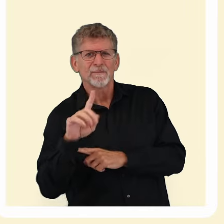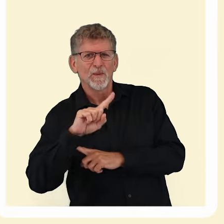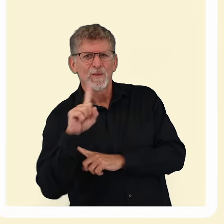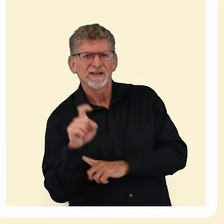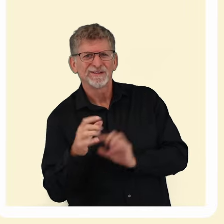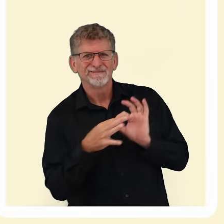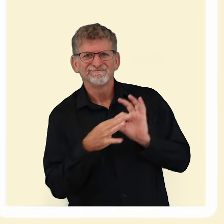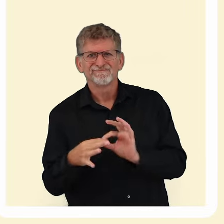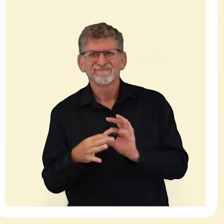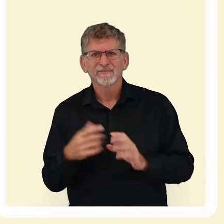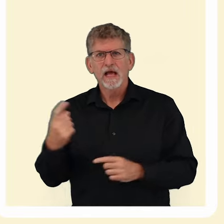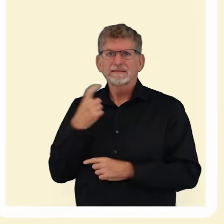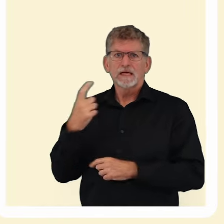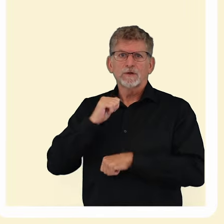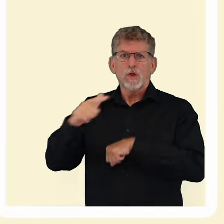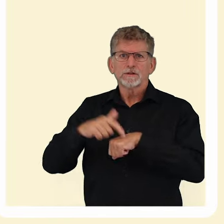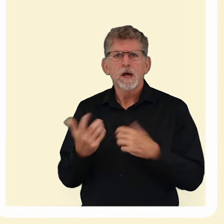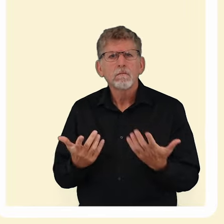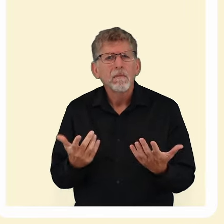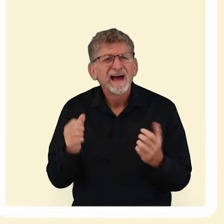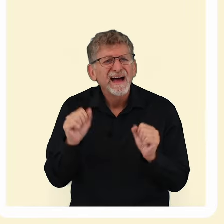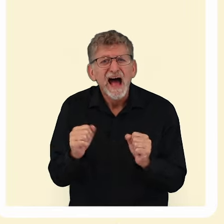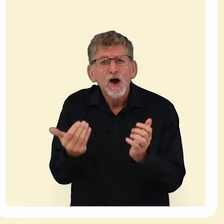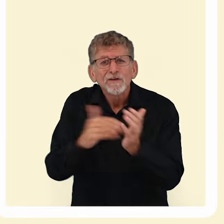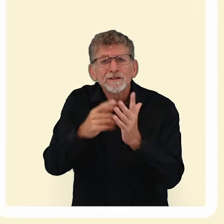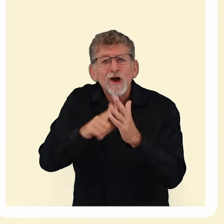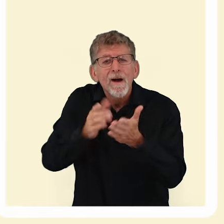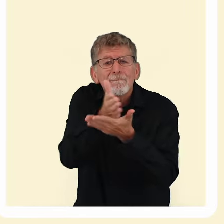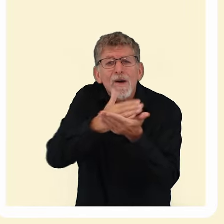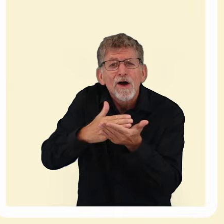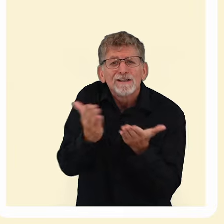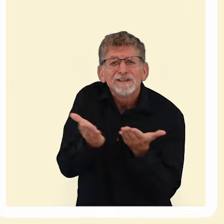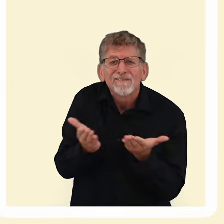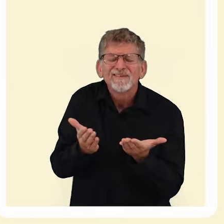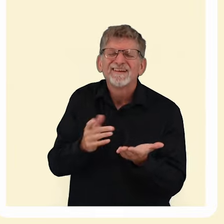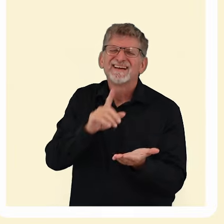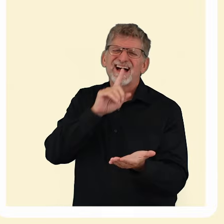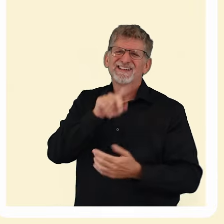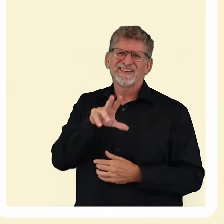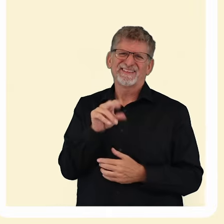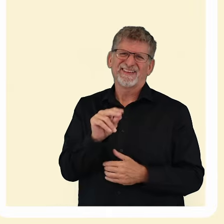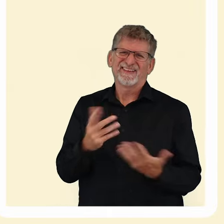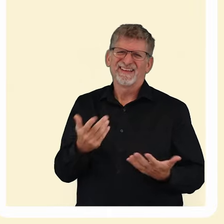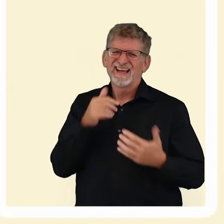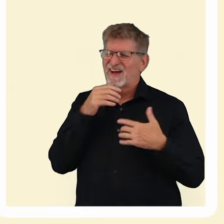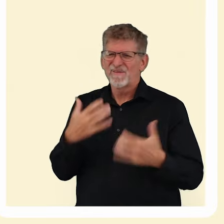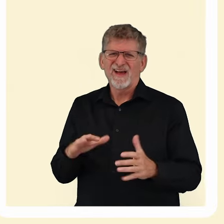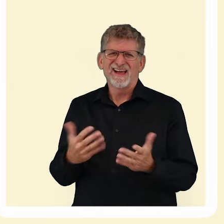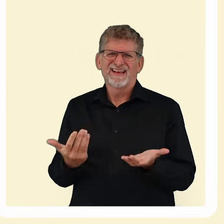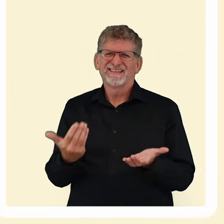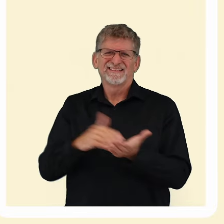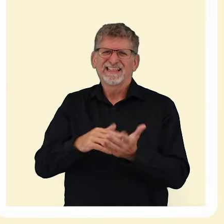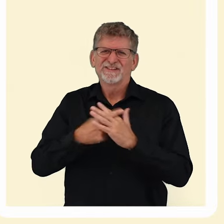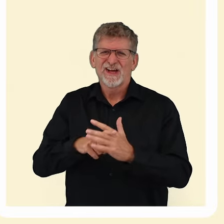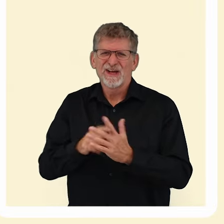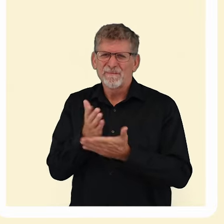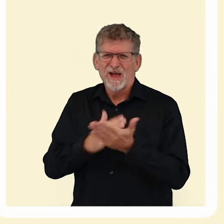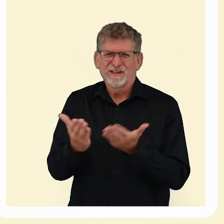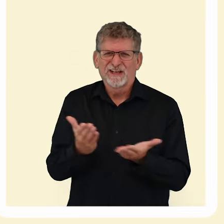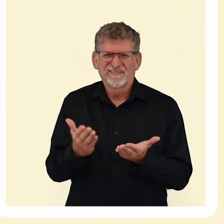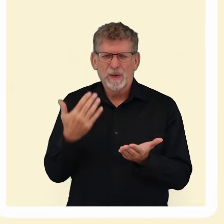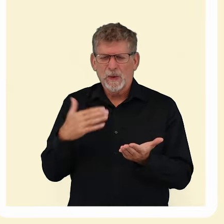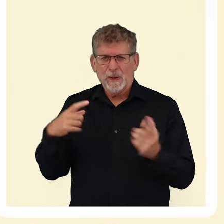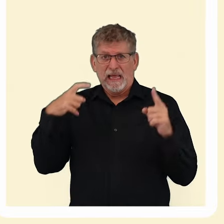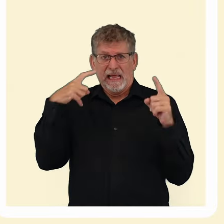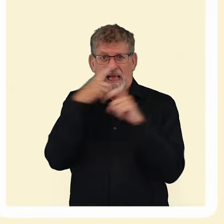partial service? And the answer is no. We don't want to restart partial service because it creates logistical problems. We can't turn the train and